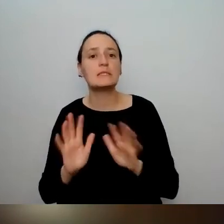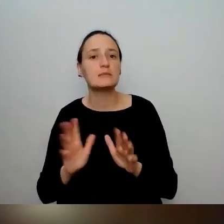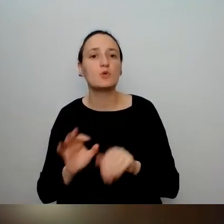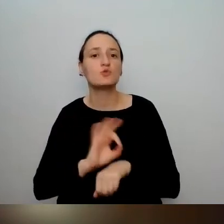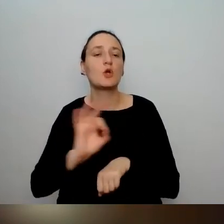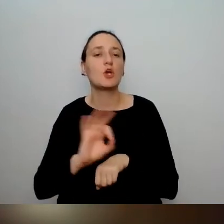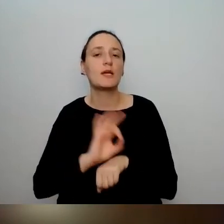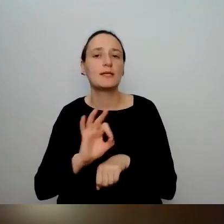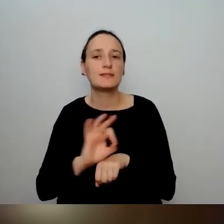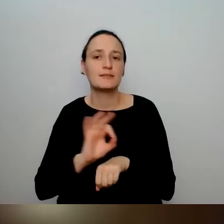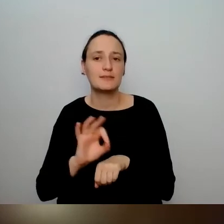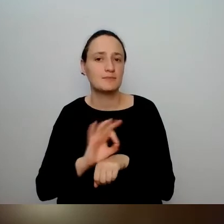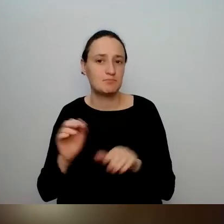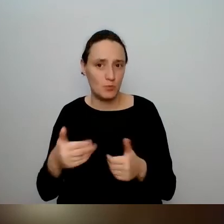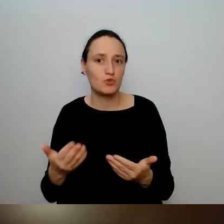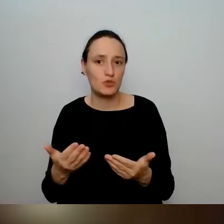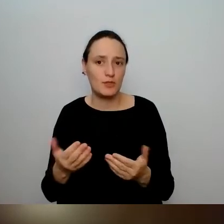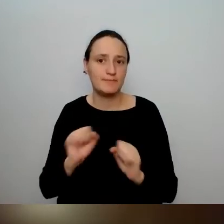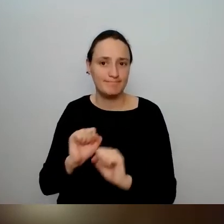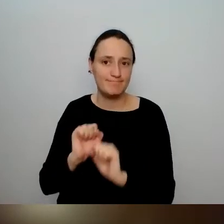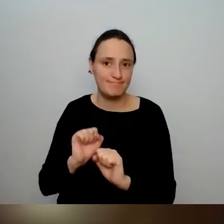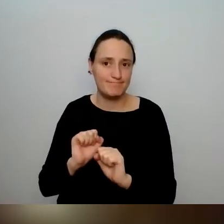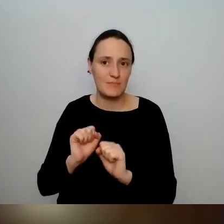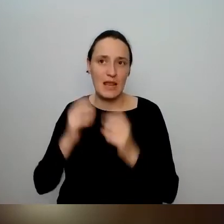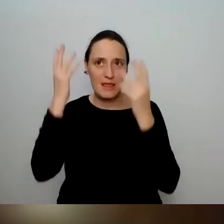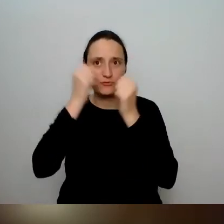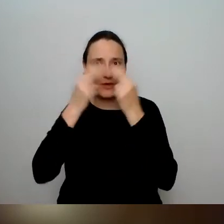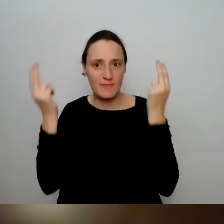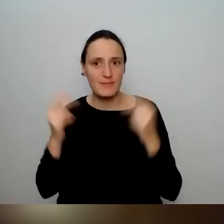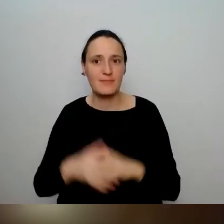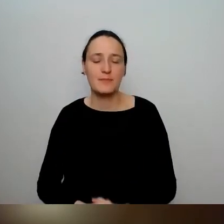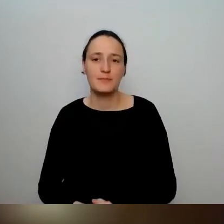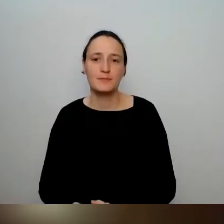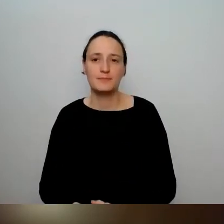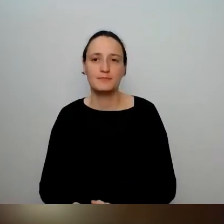Well, that's what we're trying to figure out, I think, all of us. Yes.